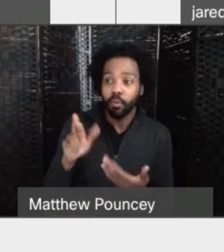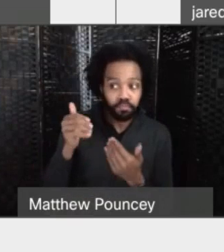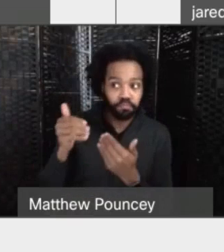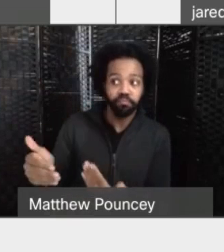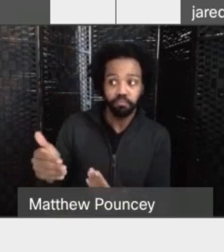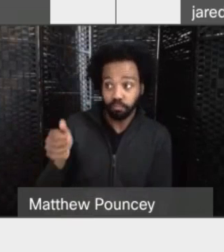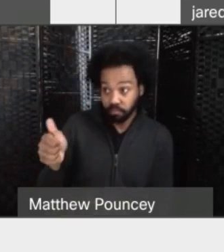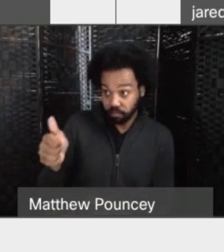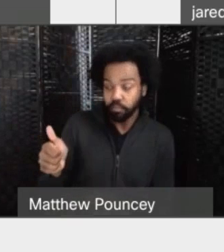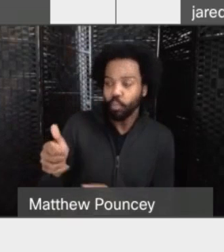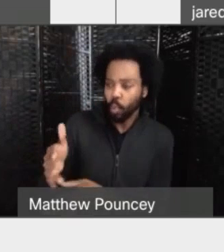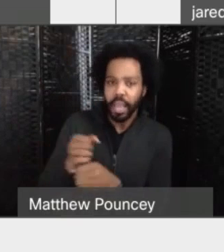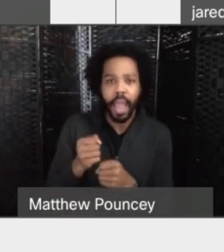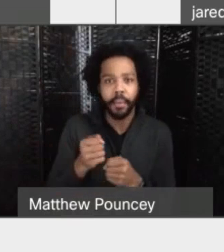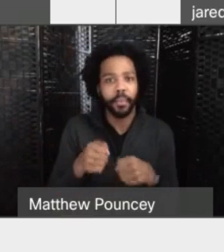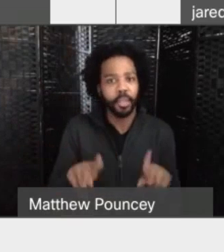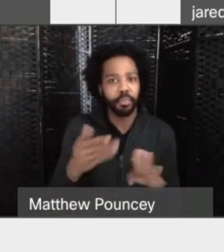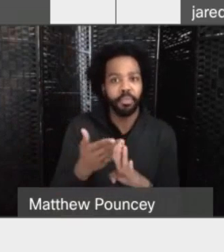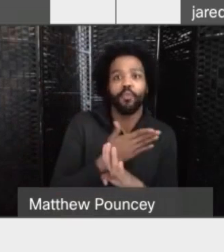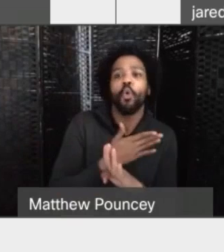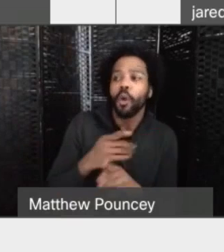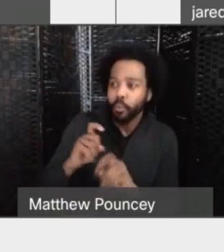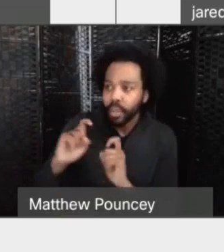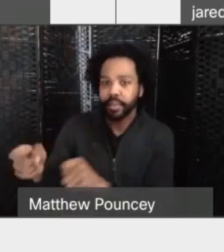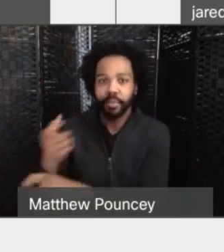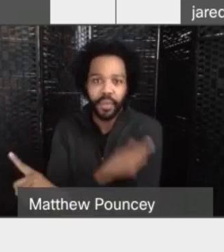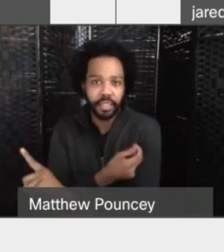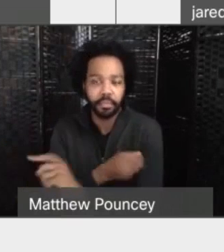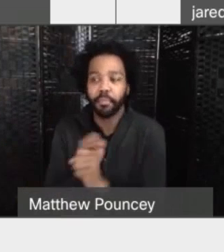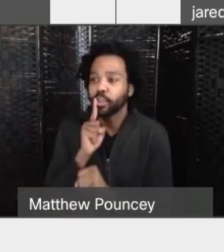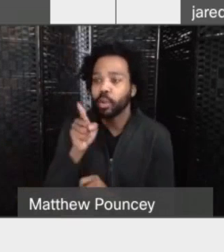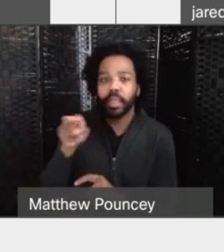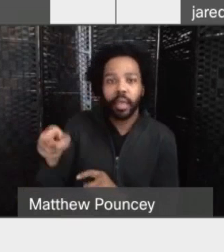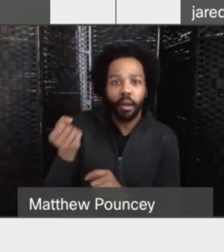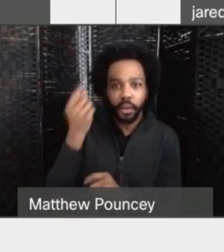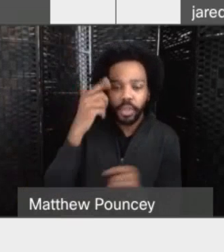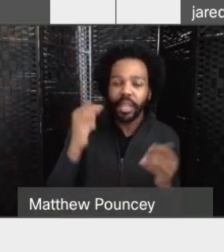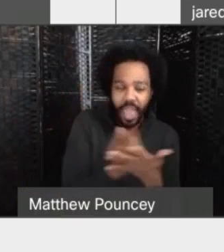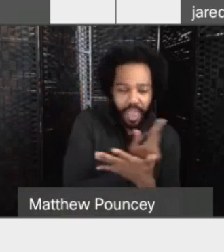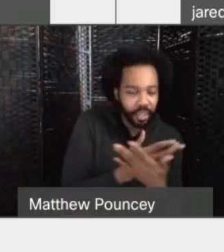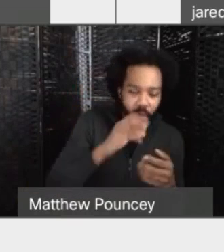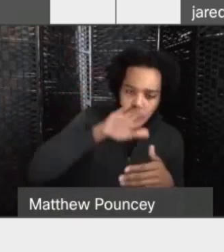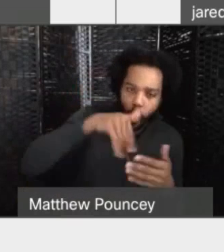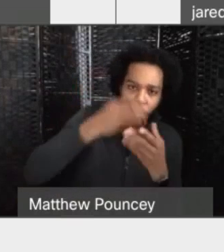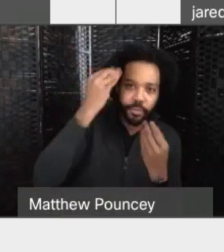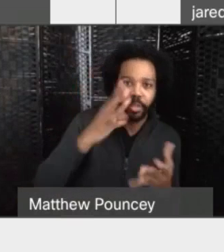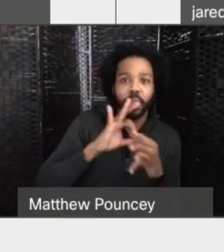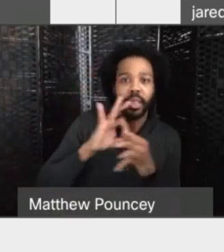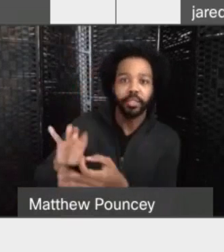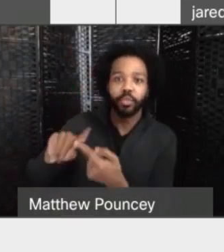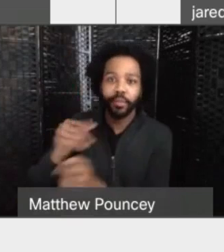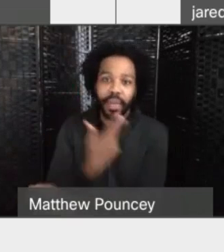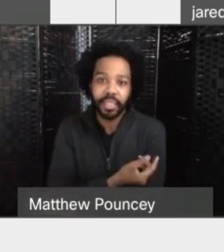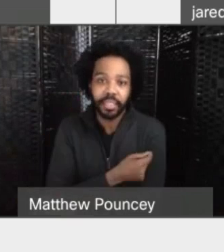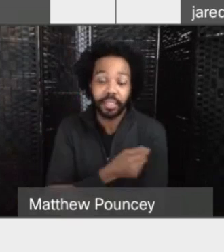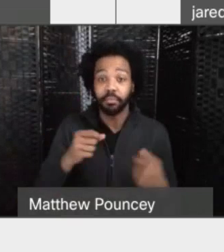give permission for the vaccine to be administered understands all of the information around the vaccine. If I were to go in,